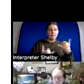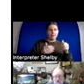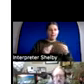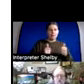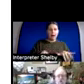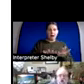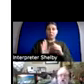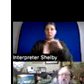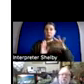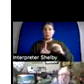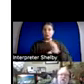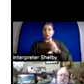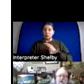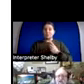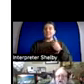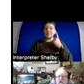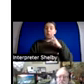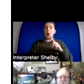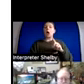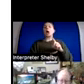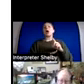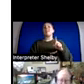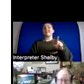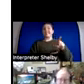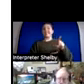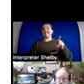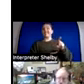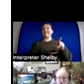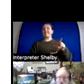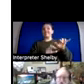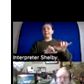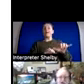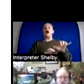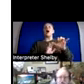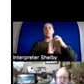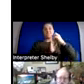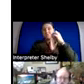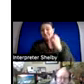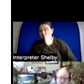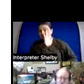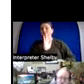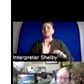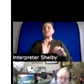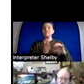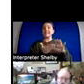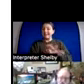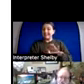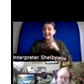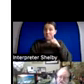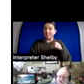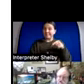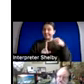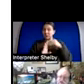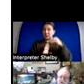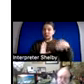course now a war between ai student essay generators and ai detecting